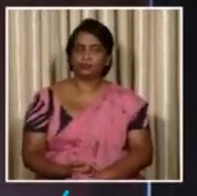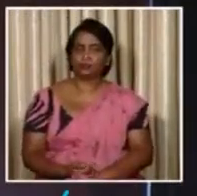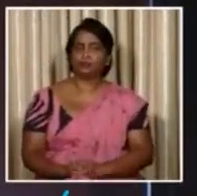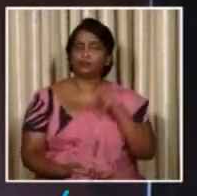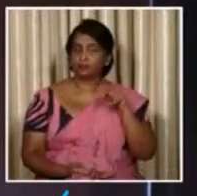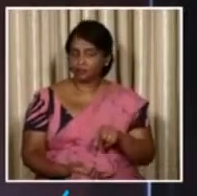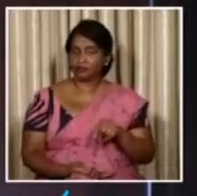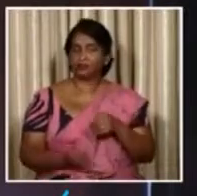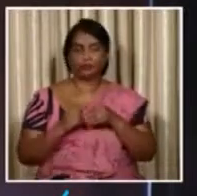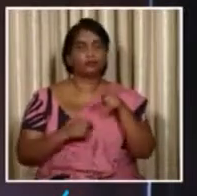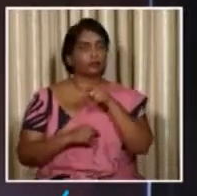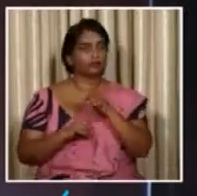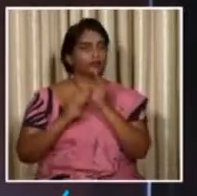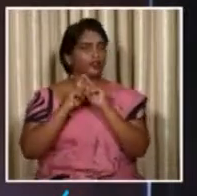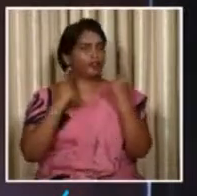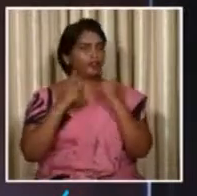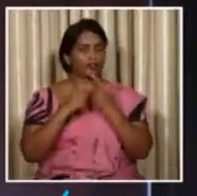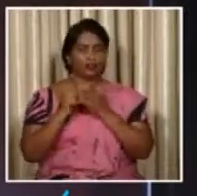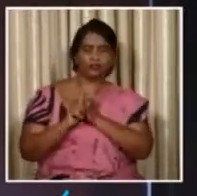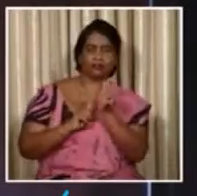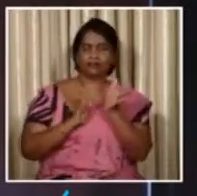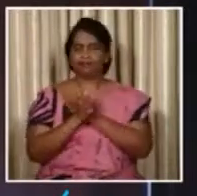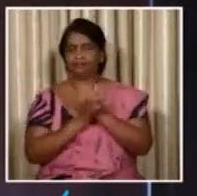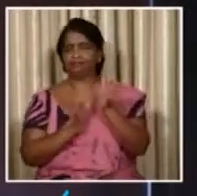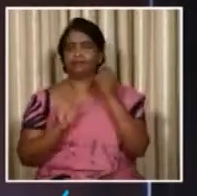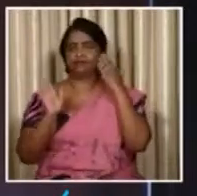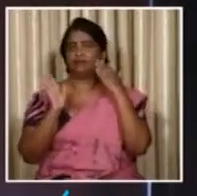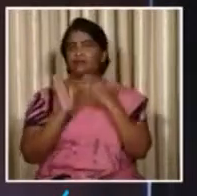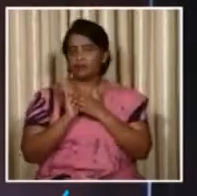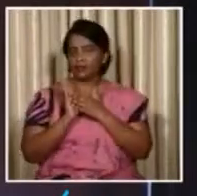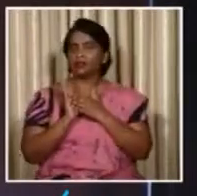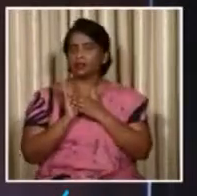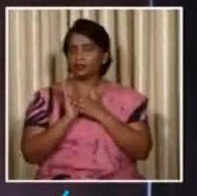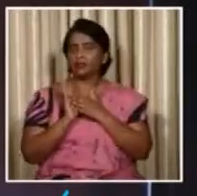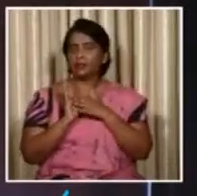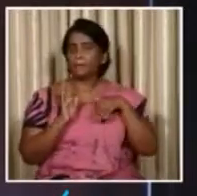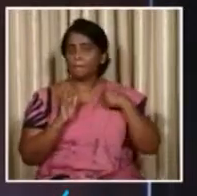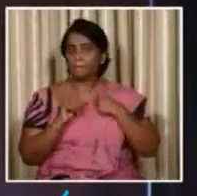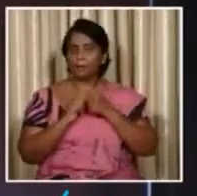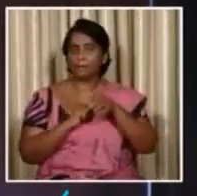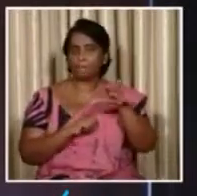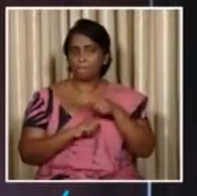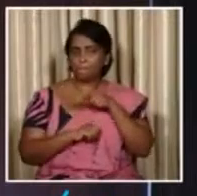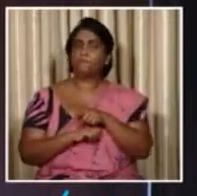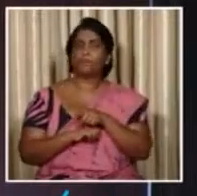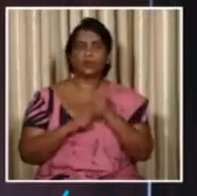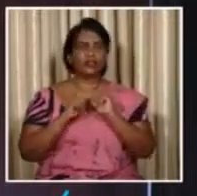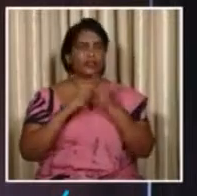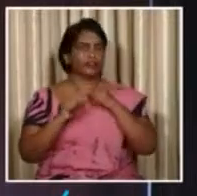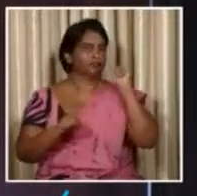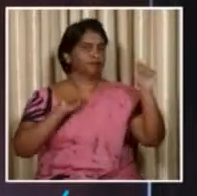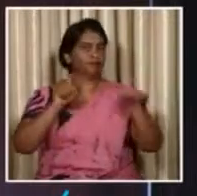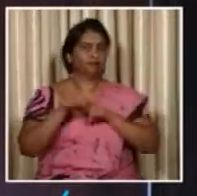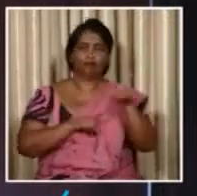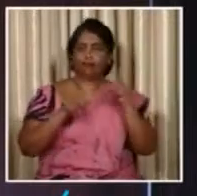tactic. I think you all are well aware. So, shouldn't the authorities act swiftly? Whether we like it or not, the Prevention